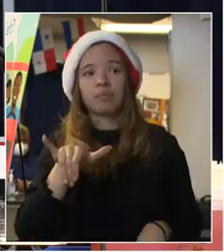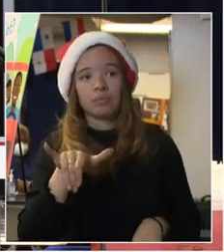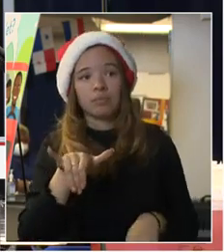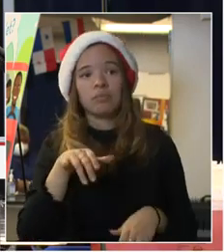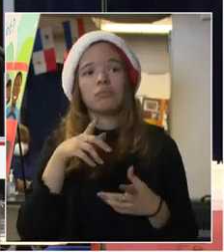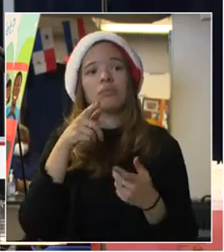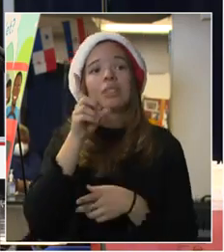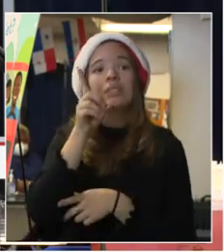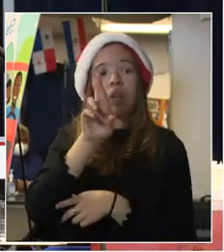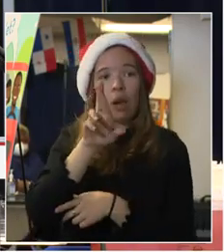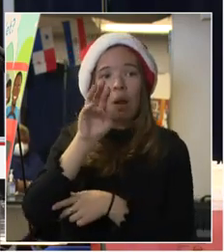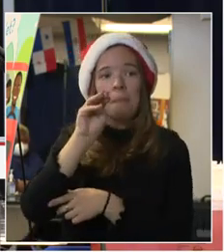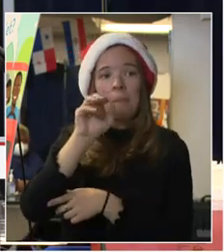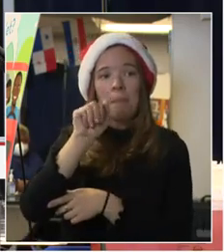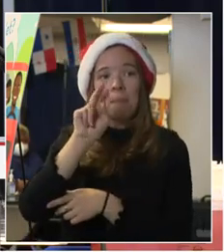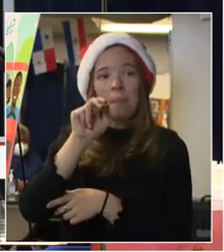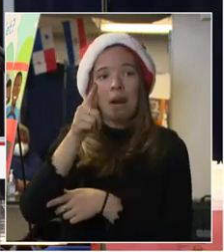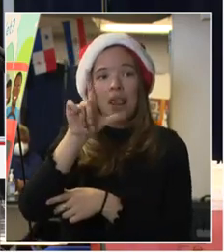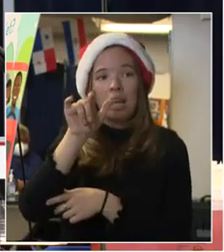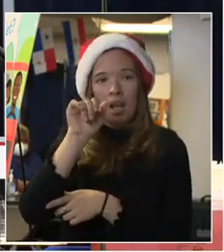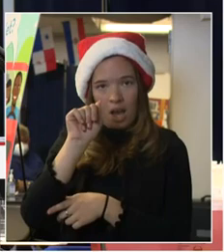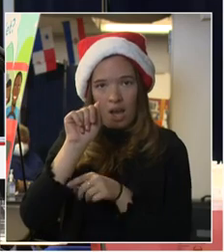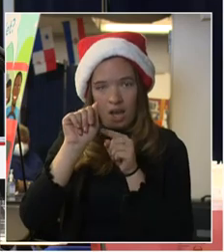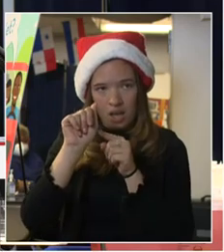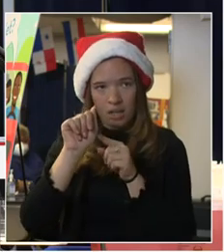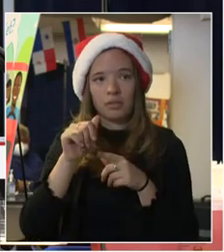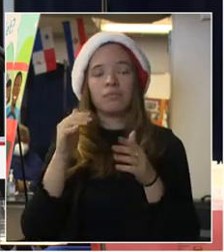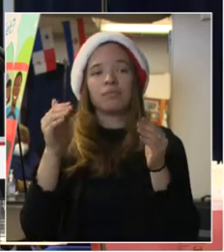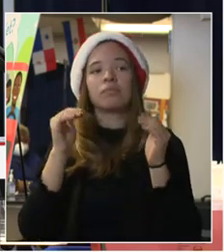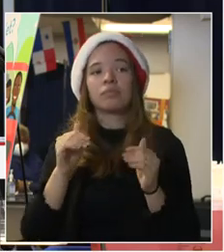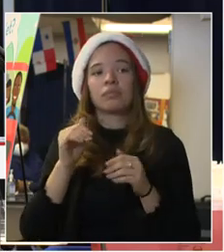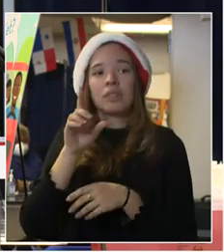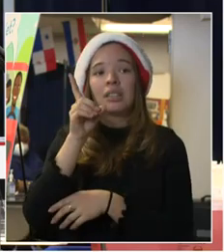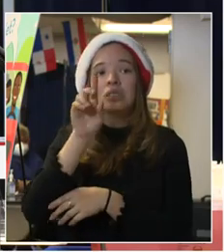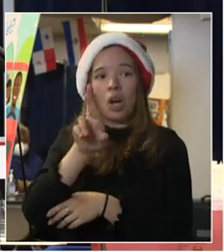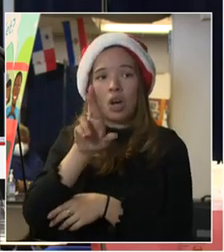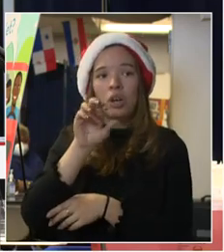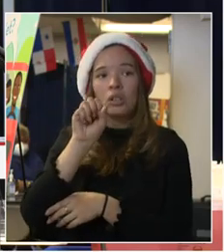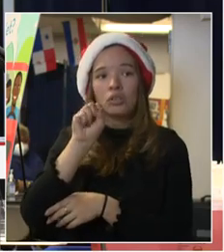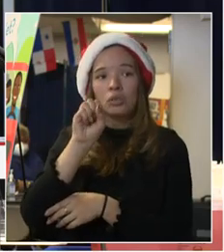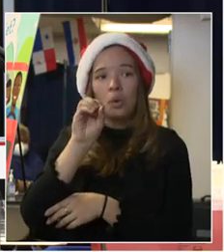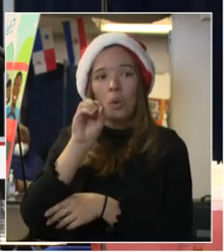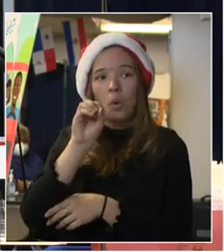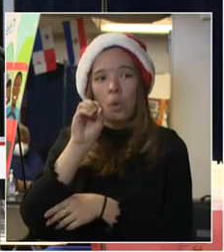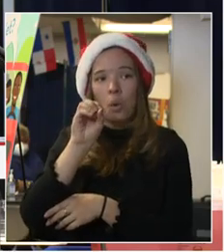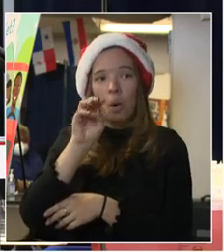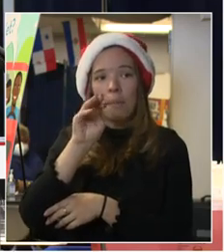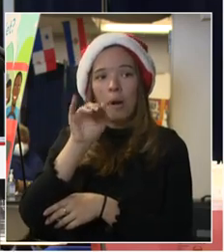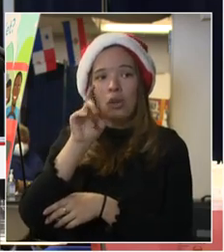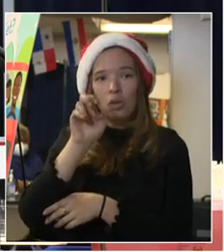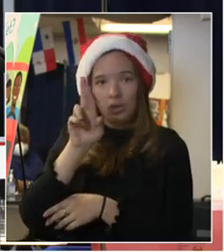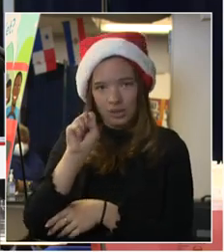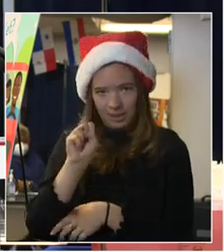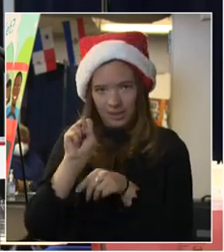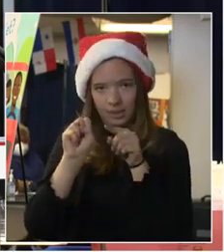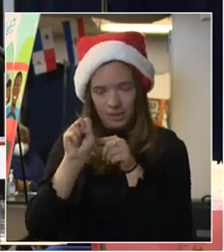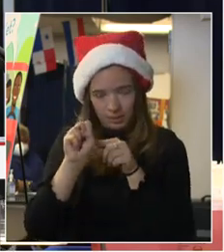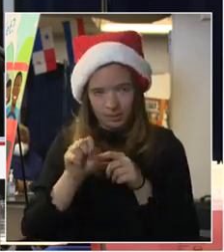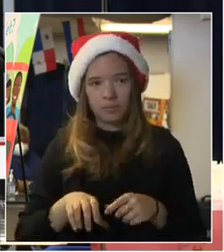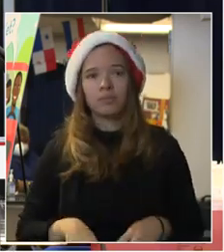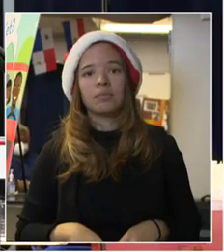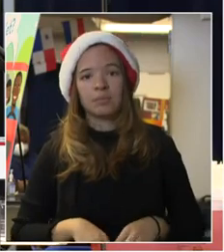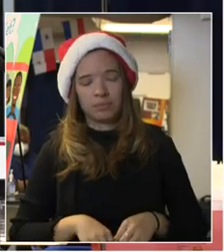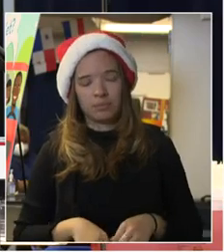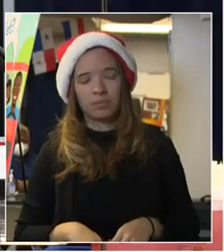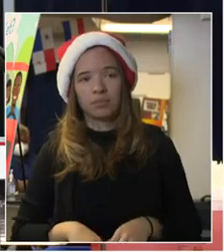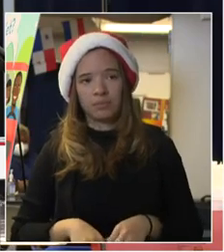State Epidemiologist, and Dr. Summers, our Interim Senior Science Officer.